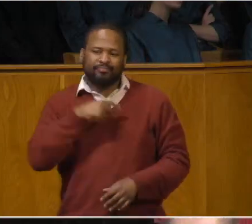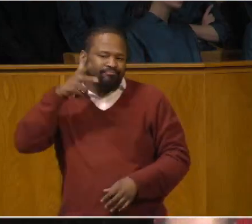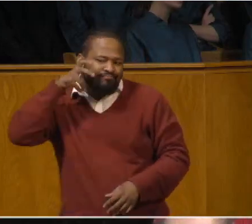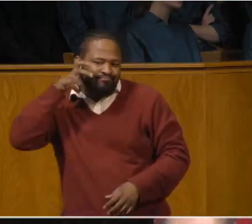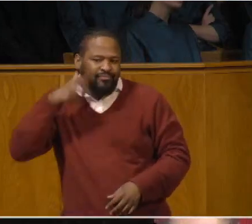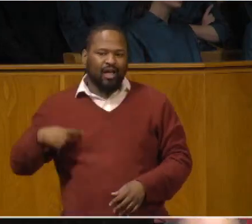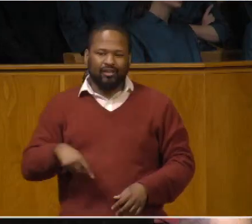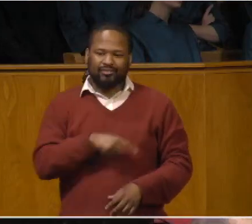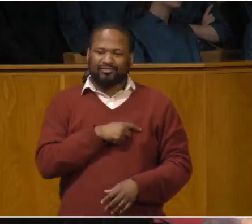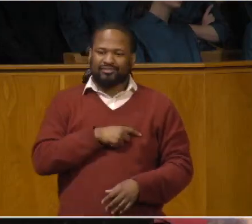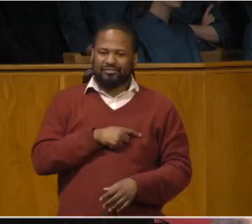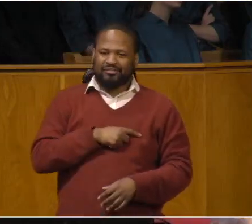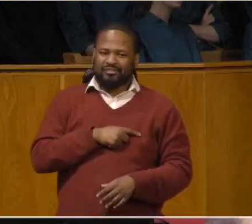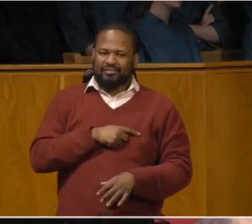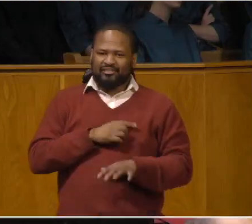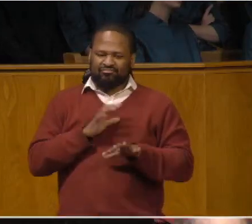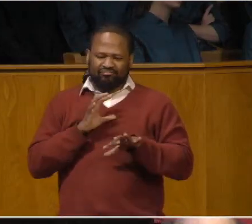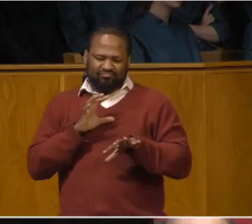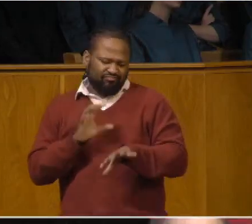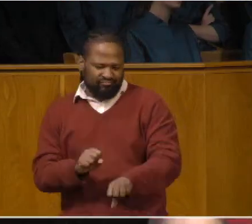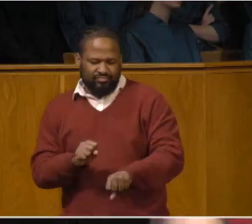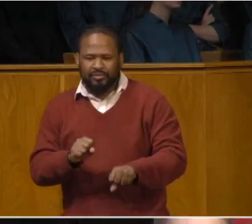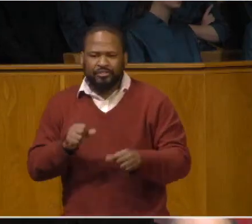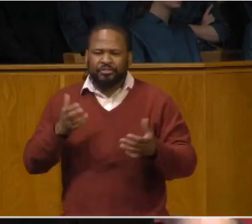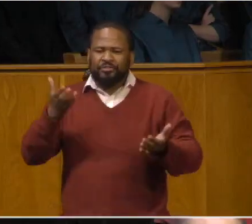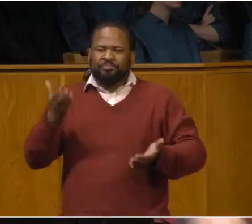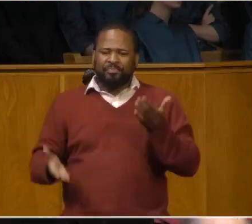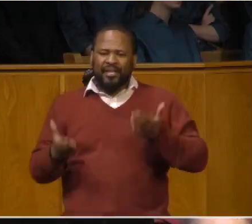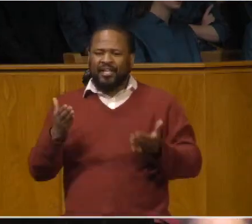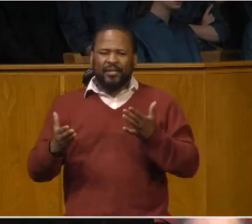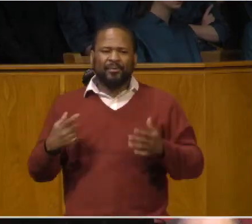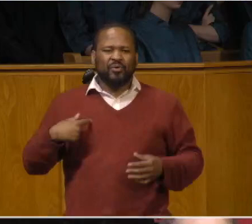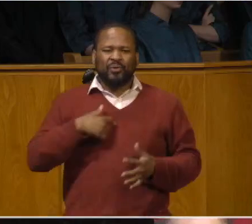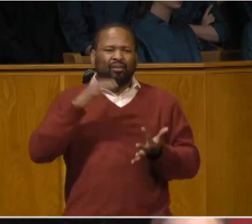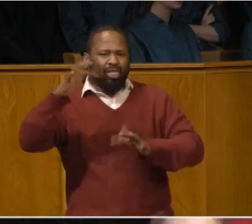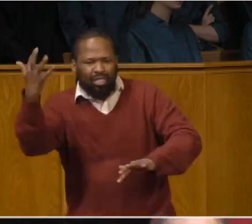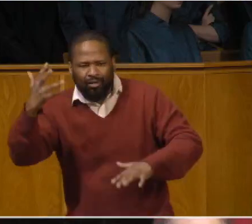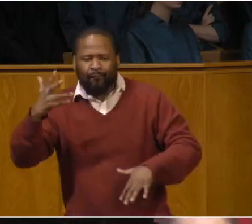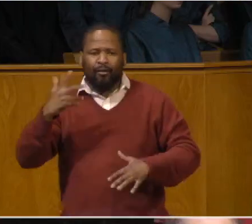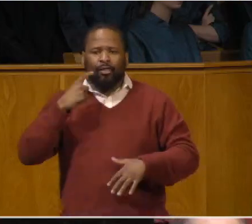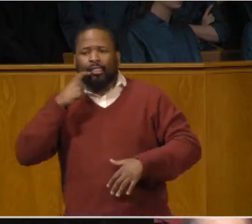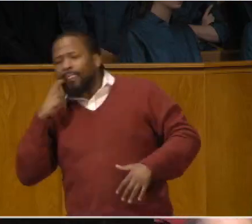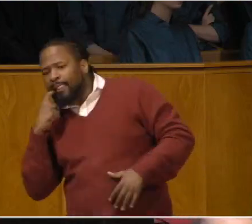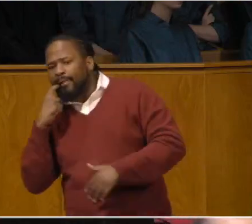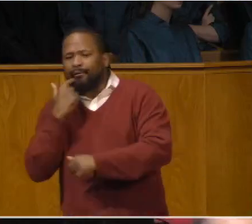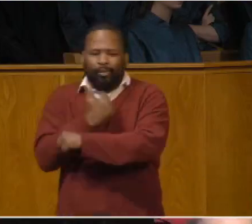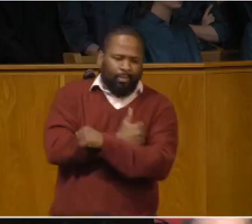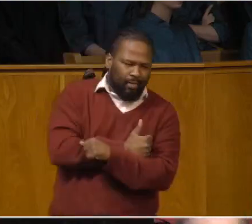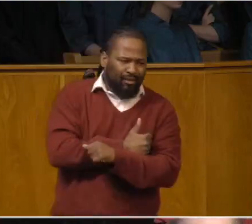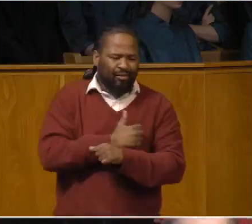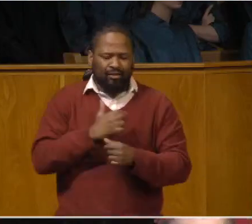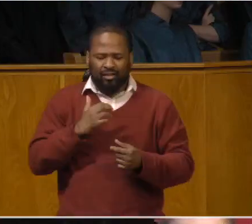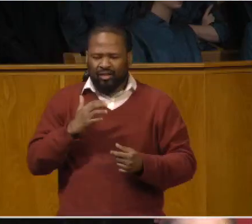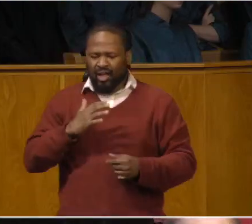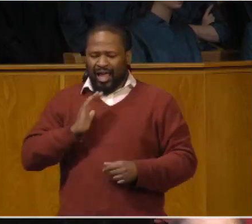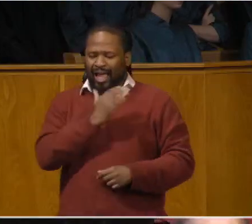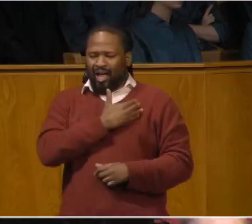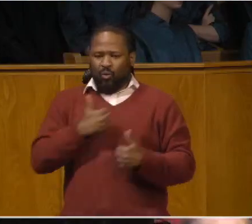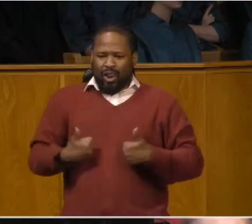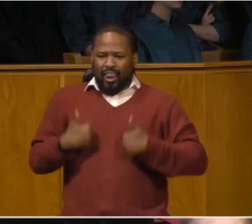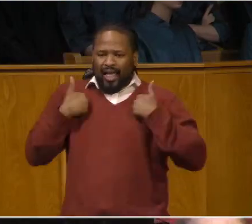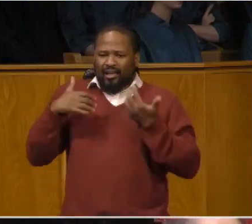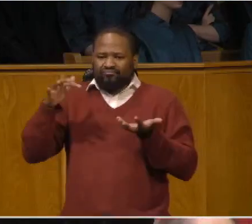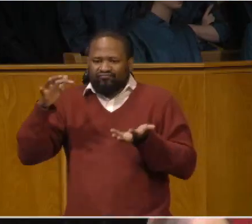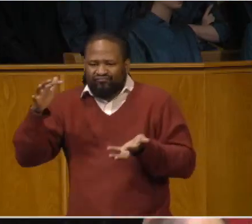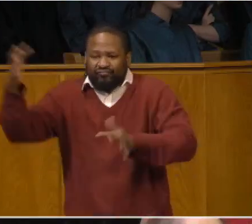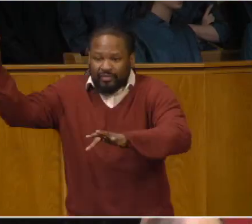street, even in addiction, even in the space of craziness, even in our brokenness, he hears. And I'm so glad he